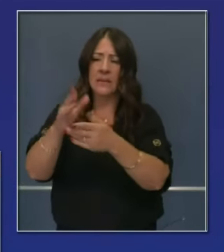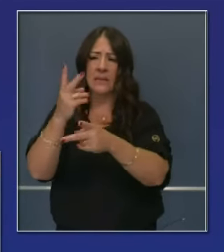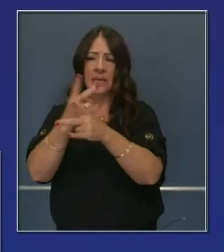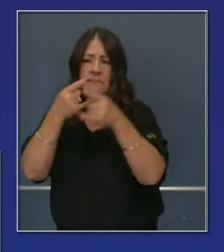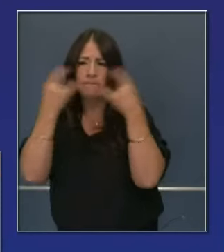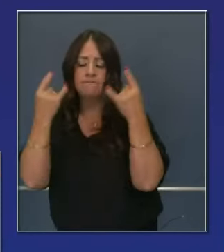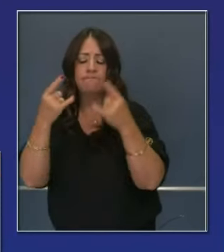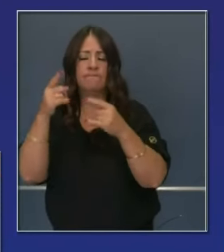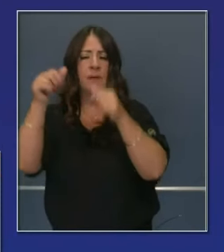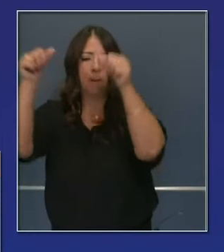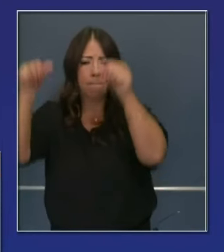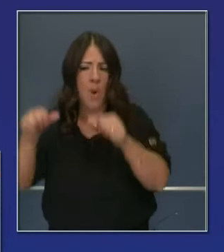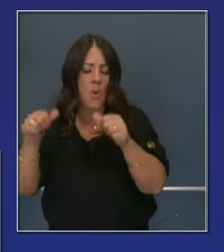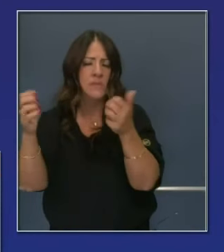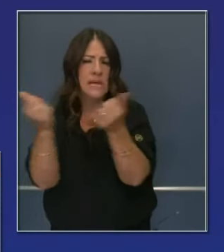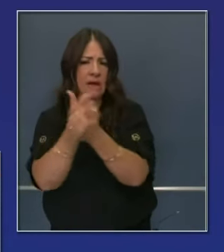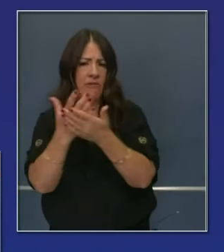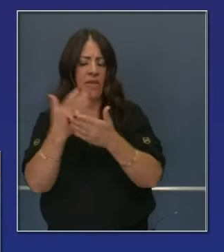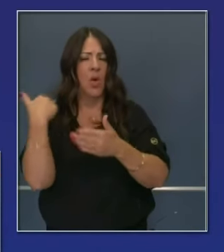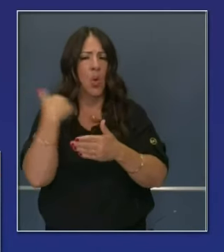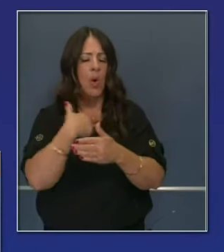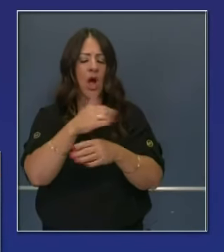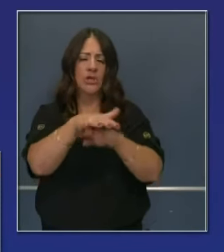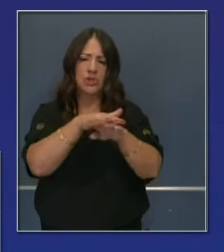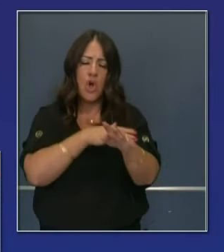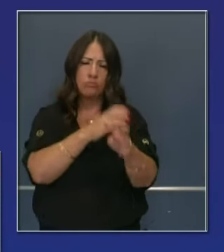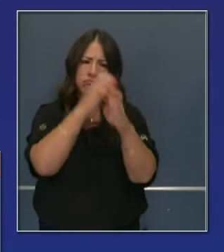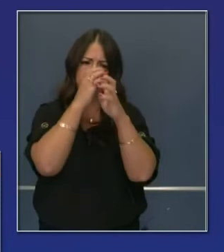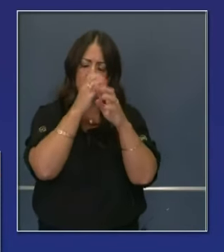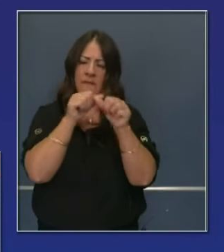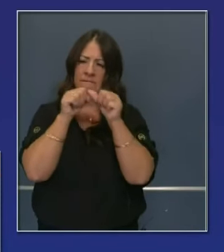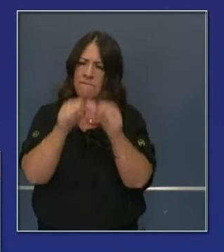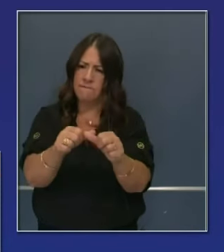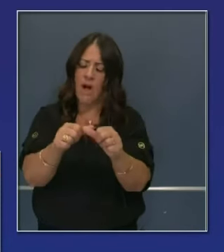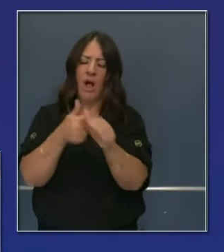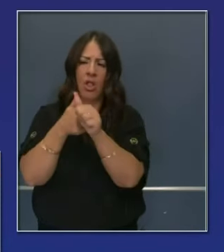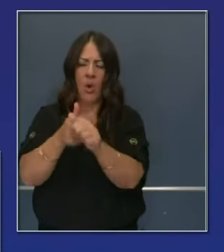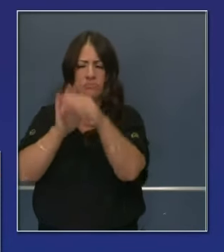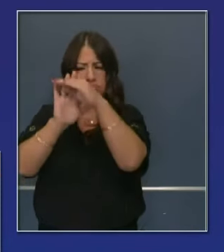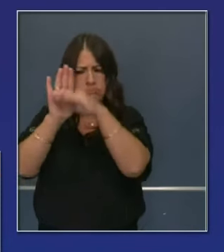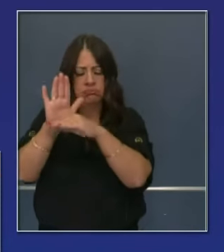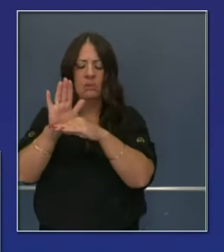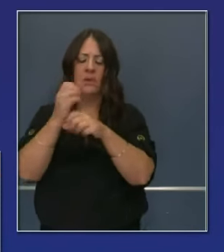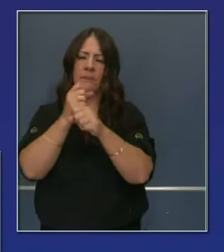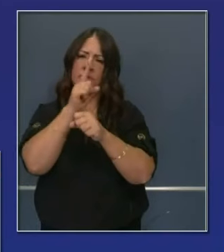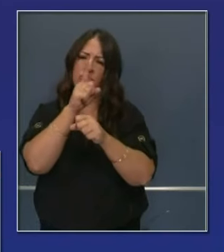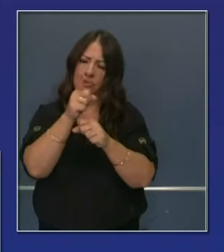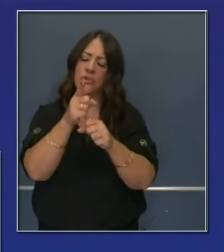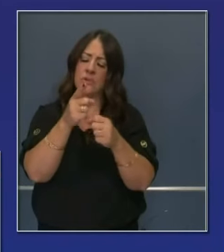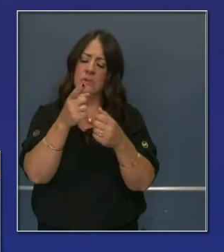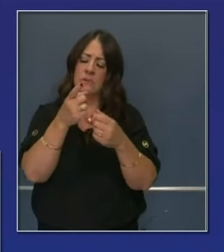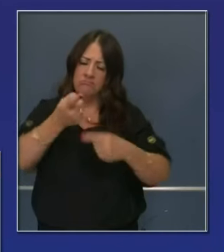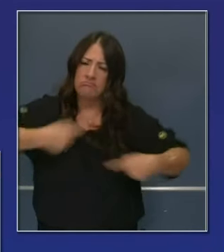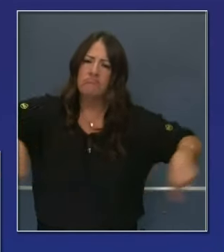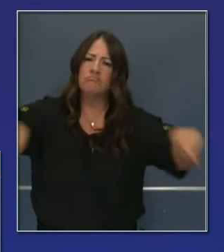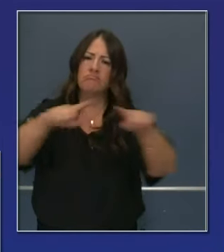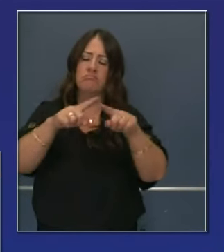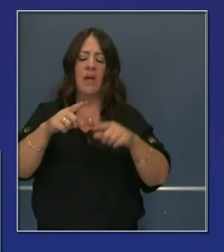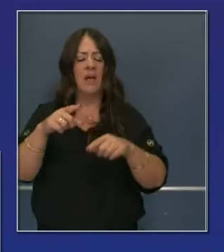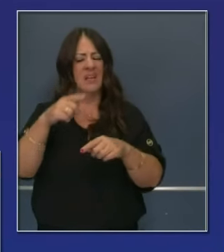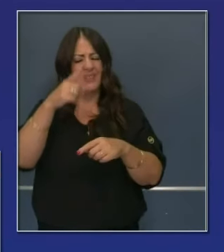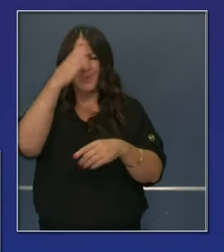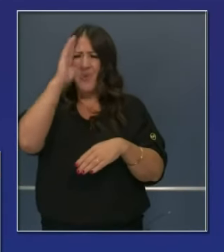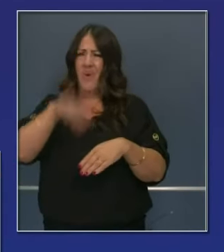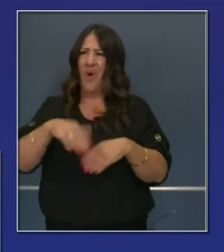are stringent in our reopening strategies and we maintain our sanitation, which again means a simple thing. It's flu season after all,